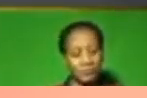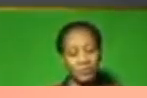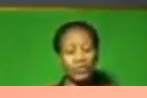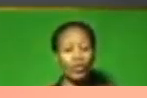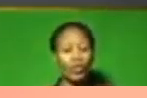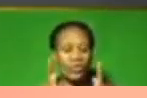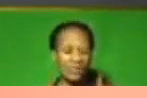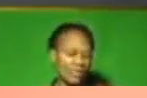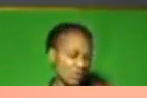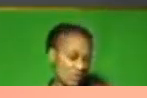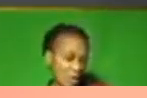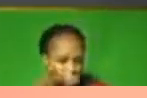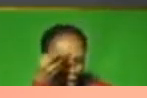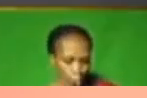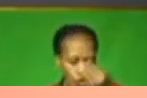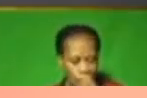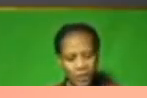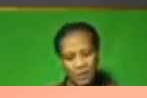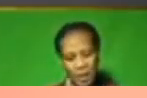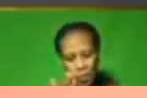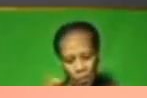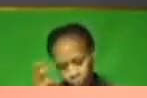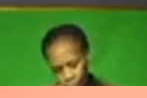for learning and earning.